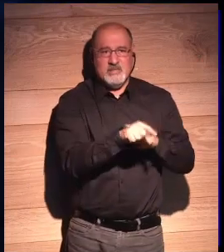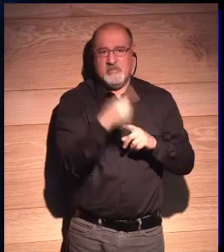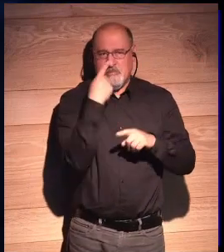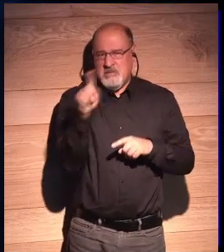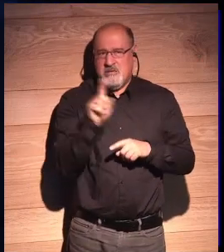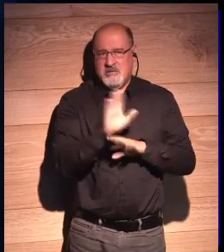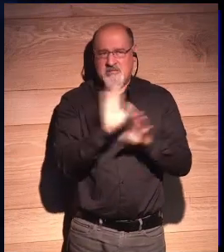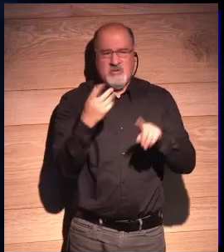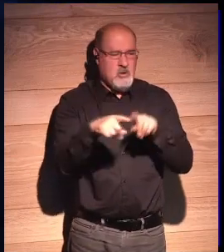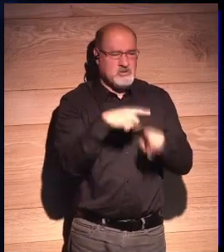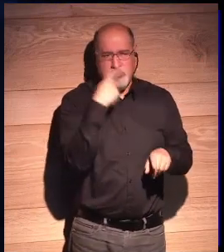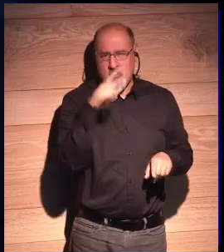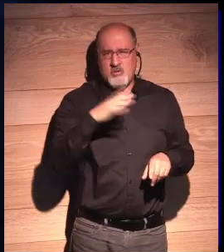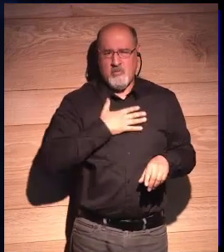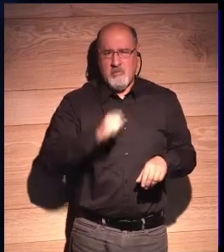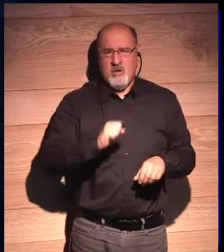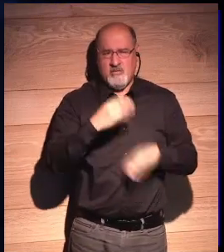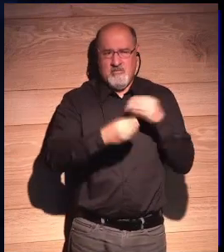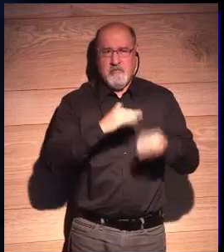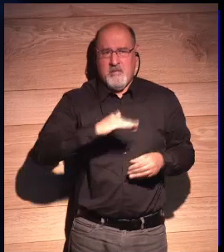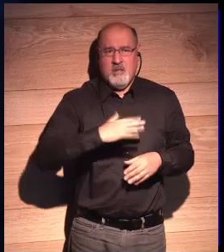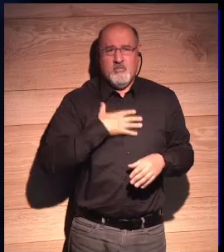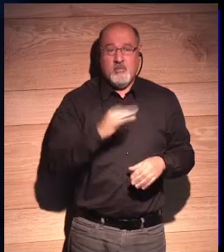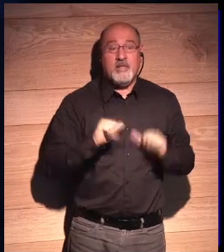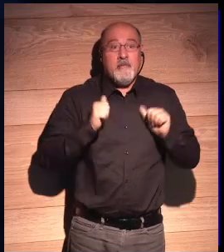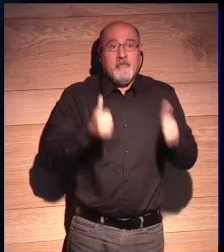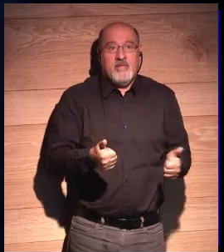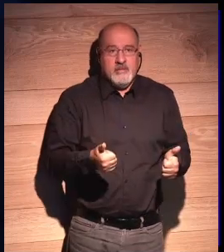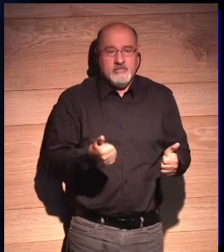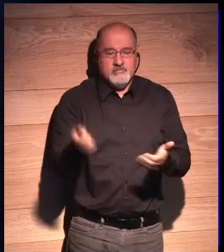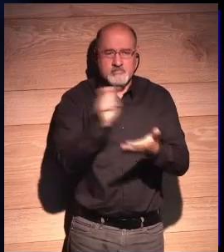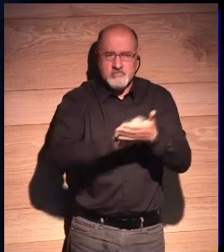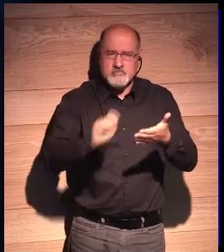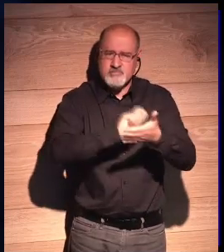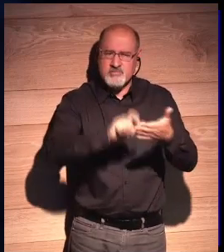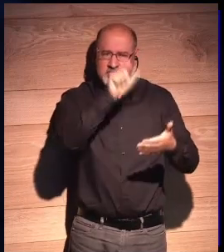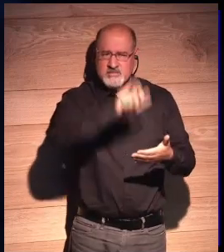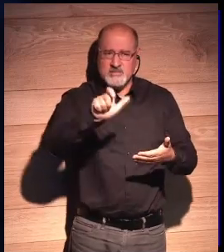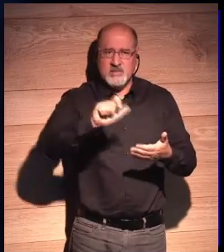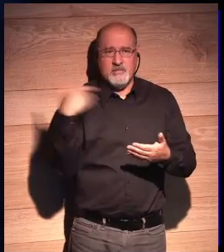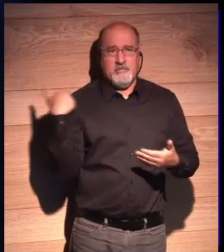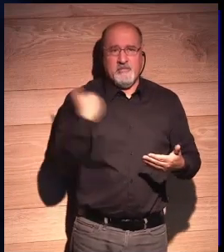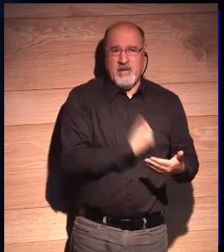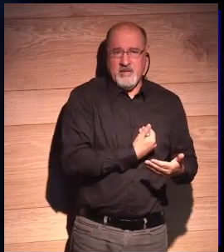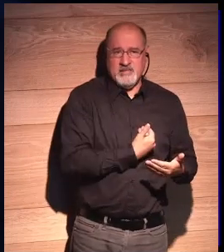And so I start to write characters that are like my nemesis,